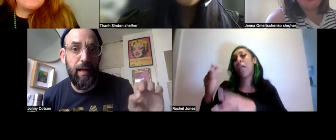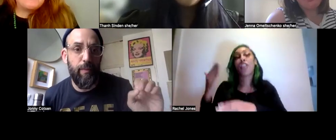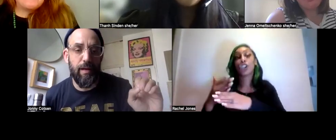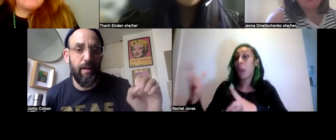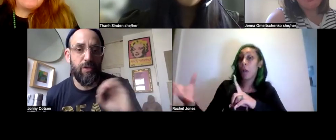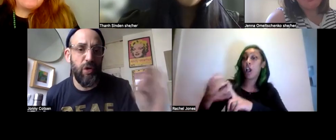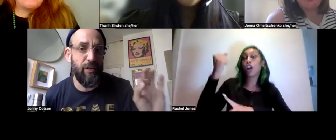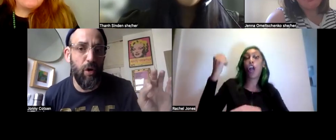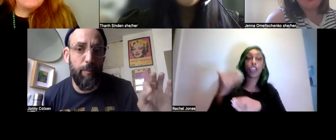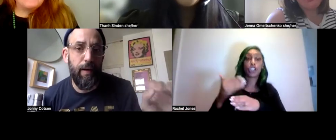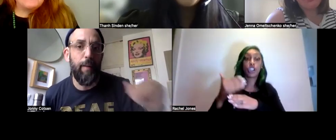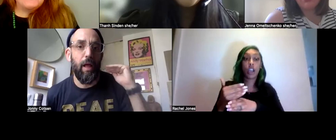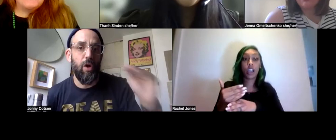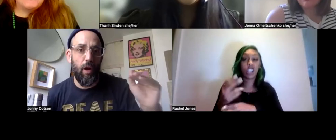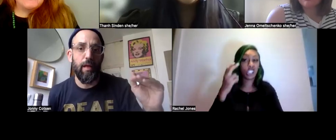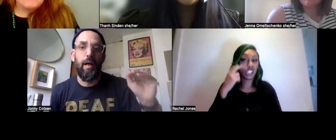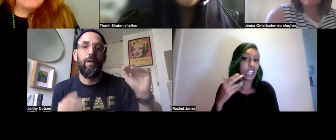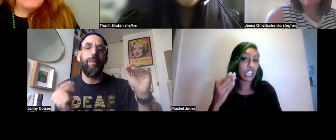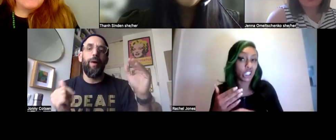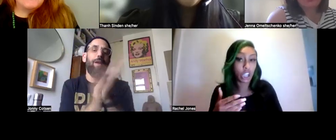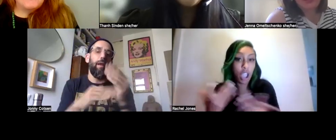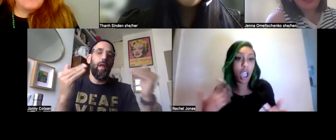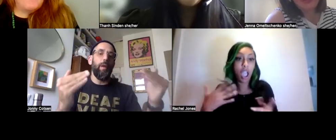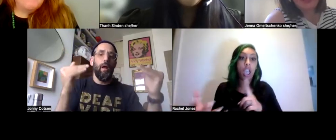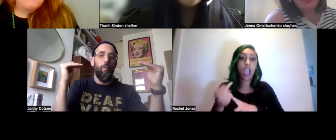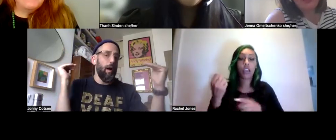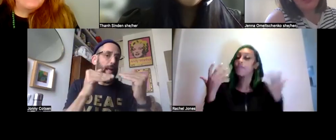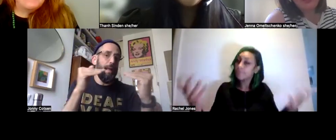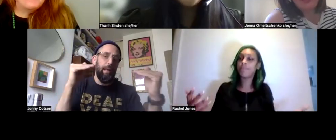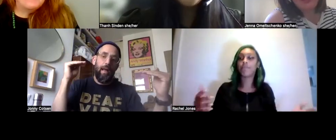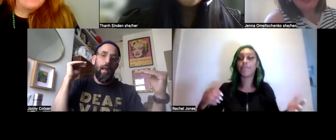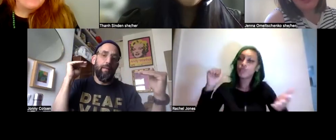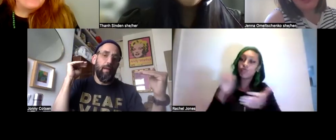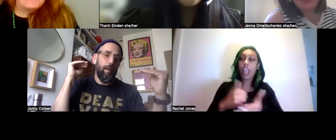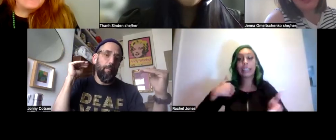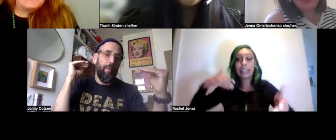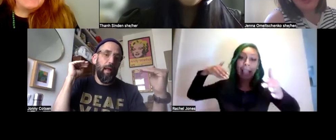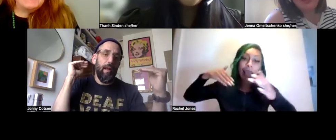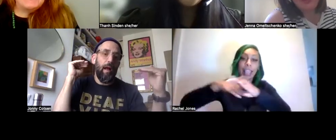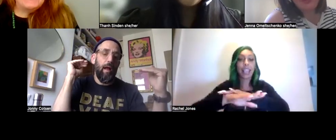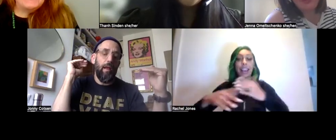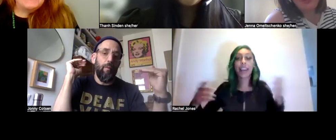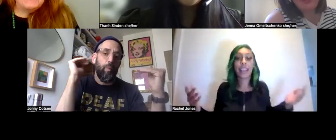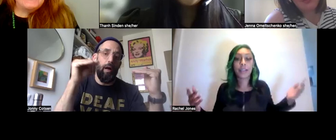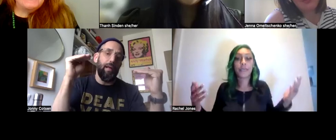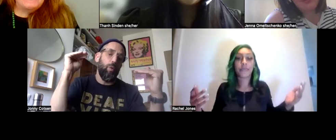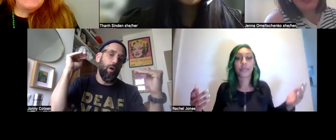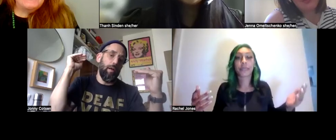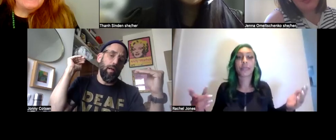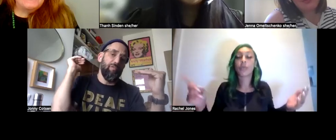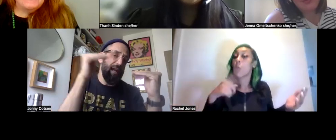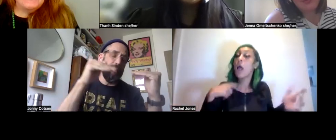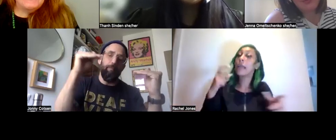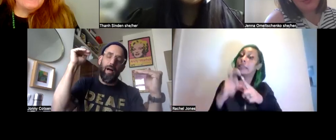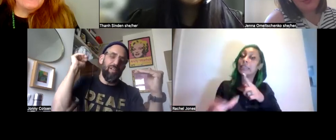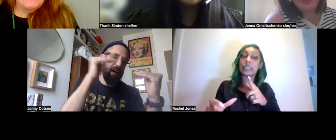it. It was a tricky job, but I got it. So I go, hang on, here we go. I'm in. And then